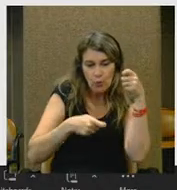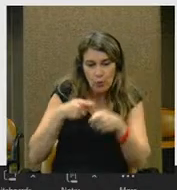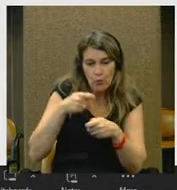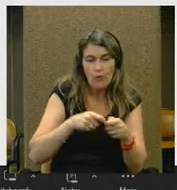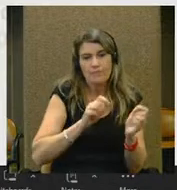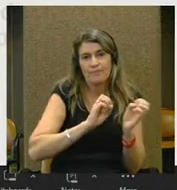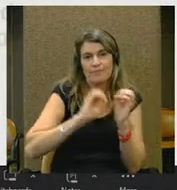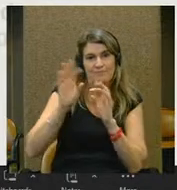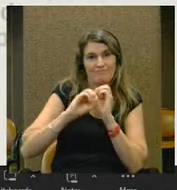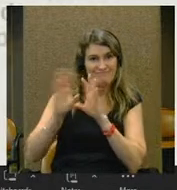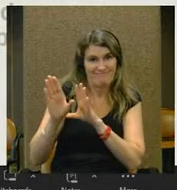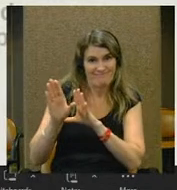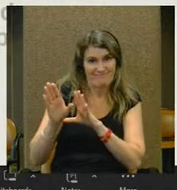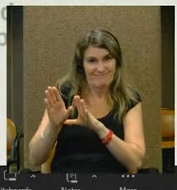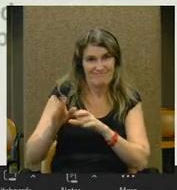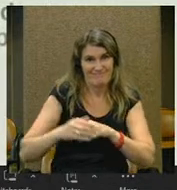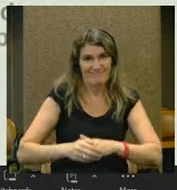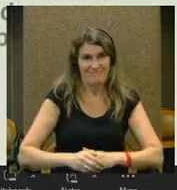please.